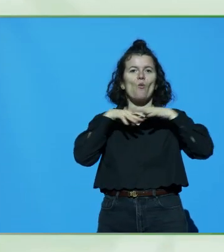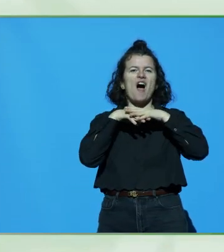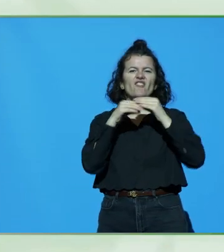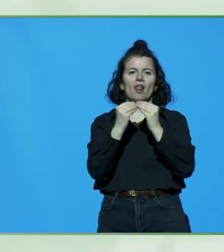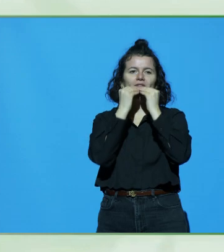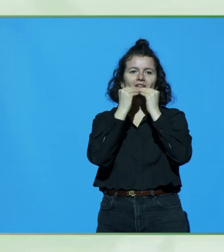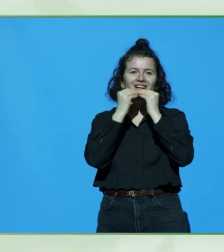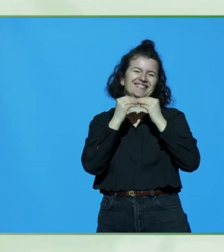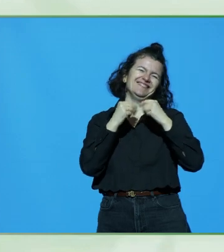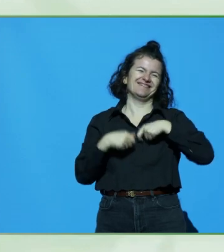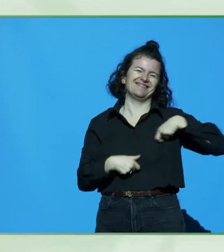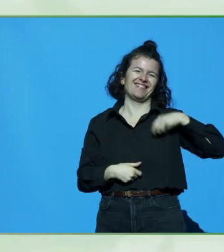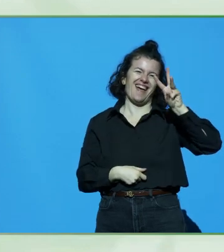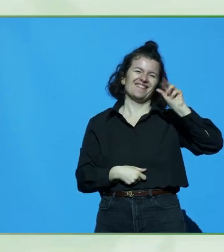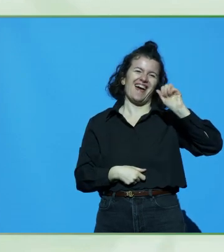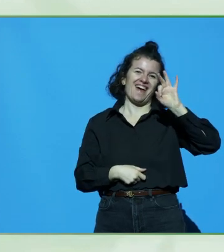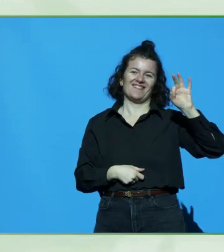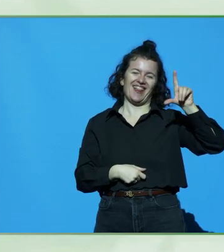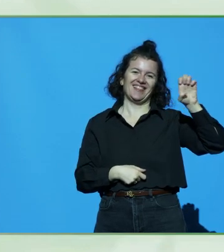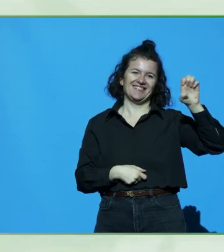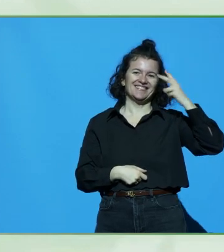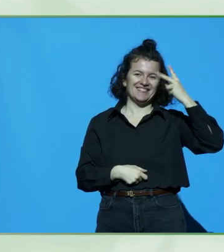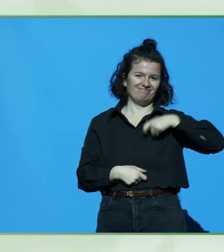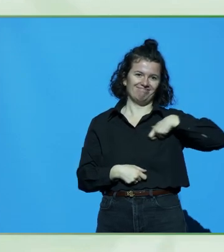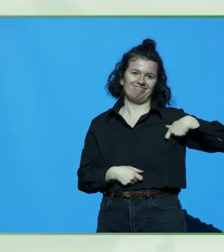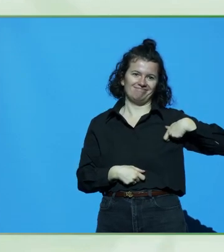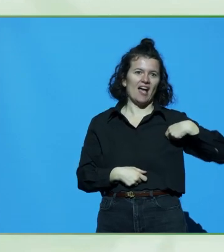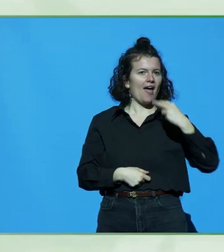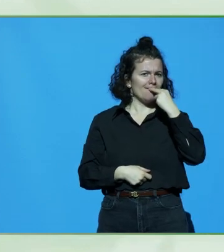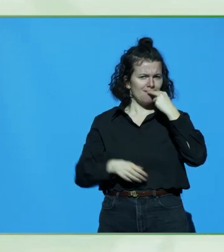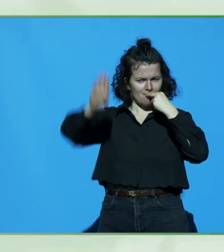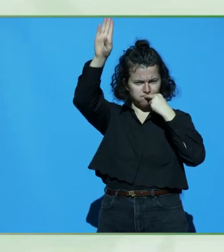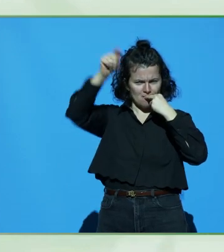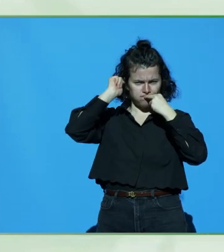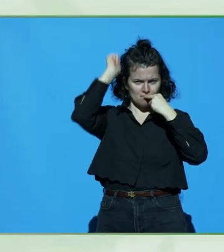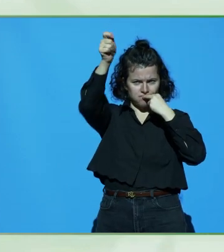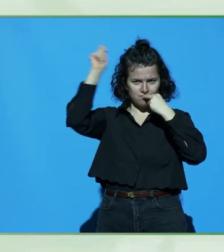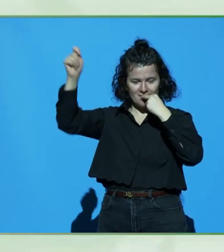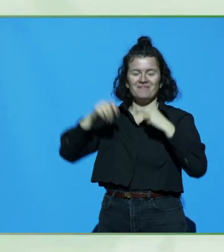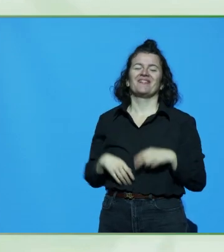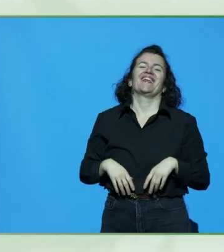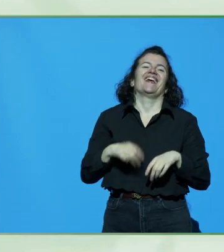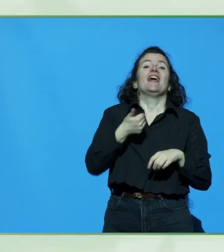it's on my shirt here. You can see that. Yesterday was a great day. We were able to